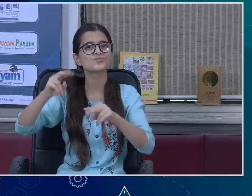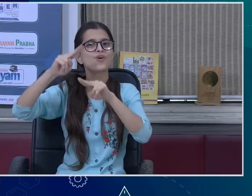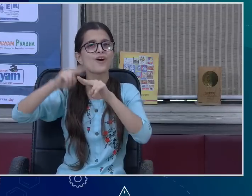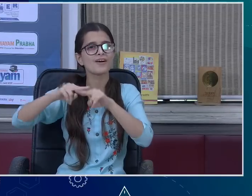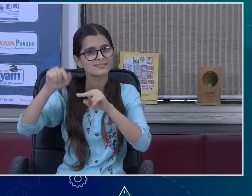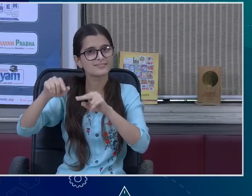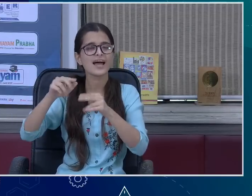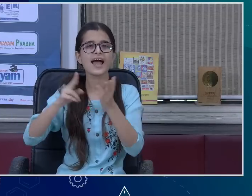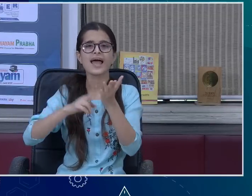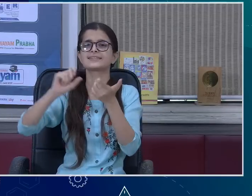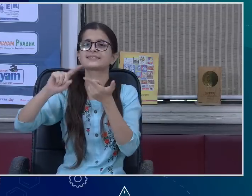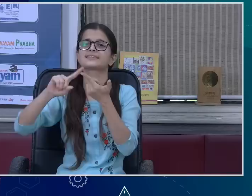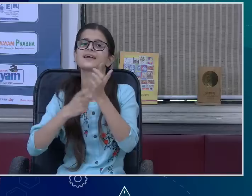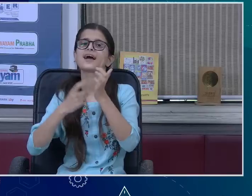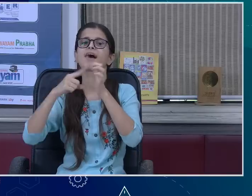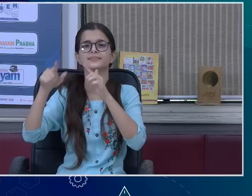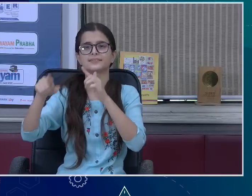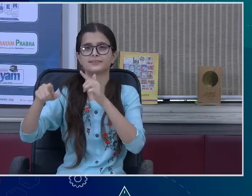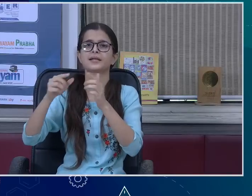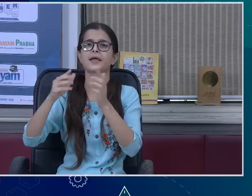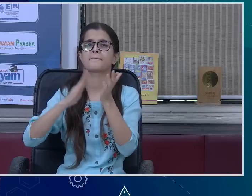NCERT Mysuru. Namaskar ma'am.